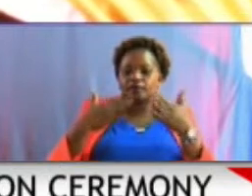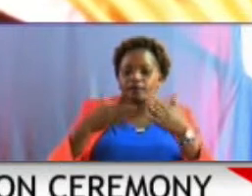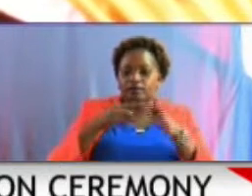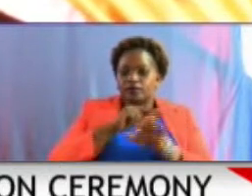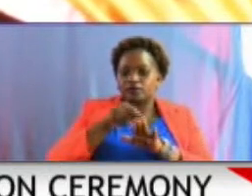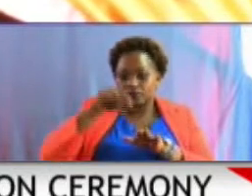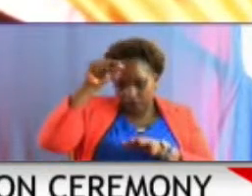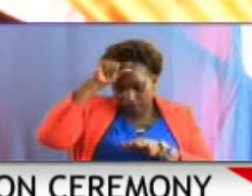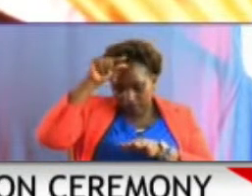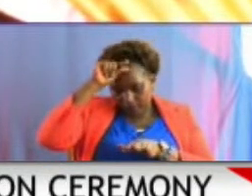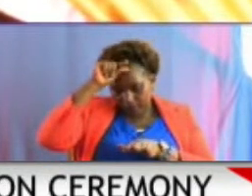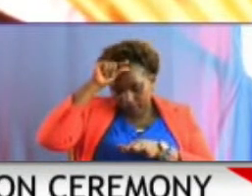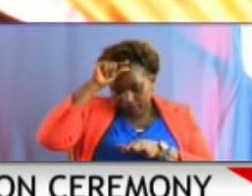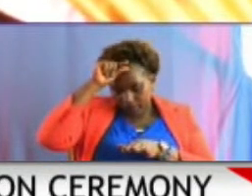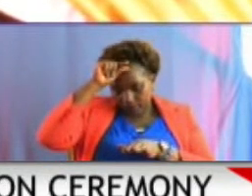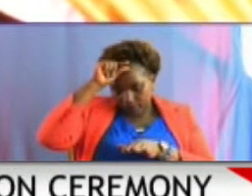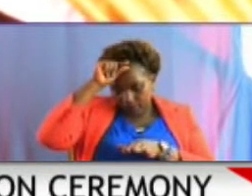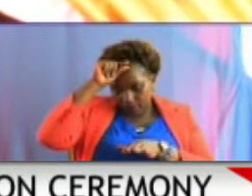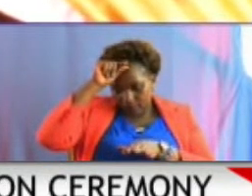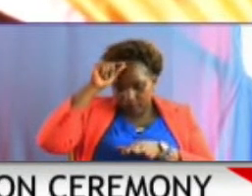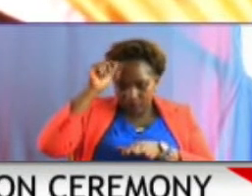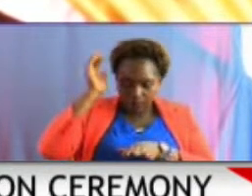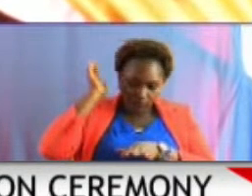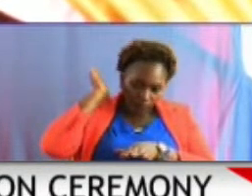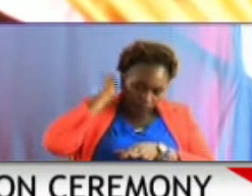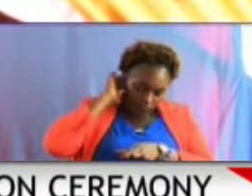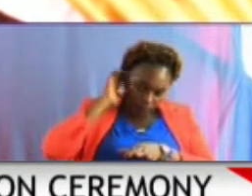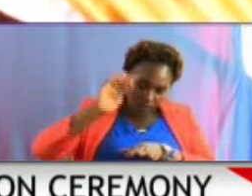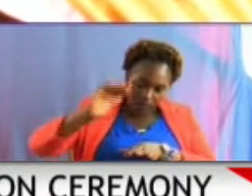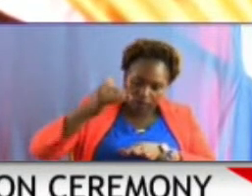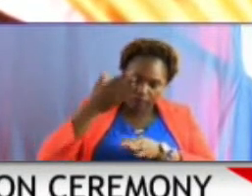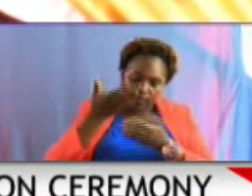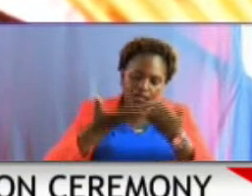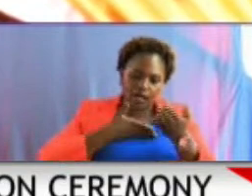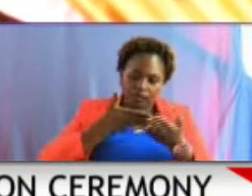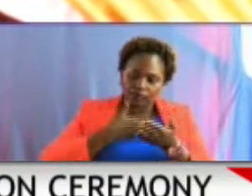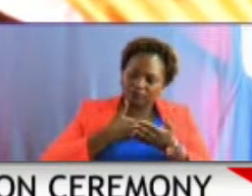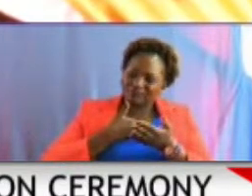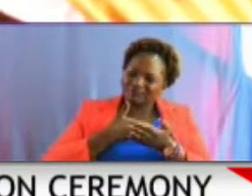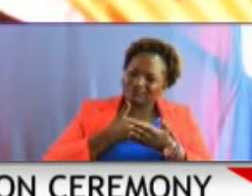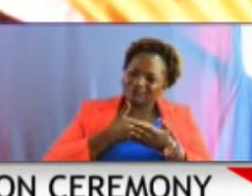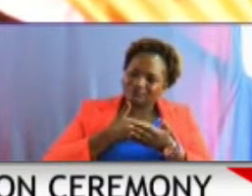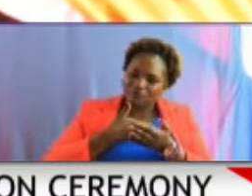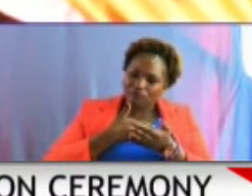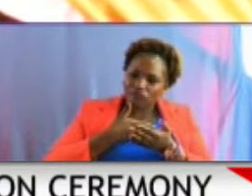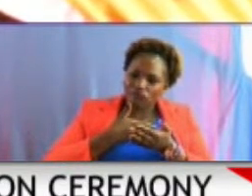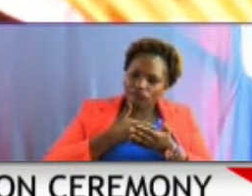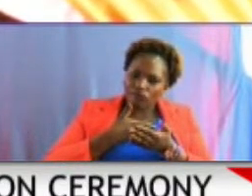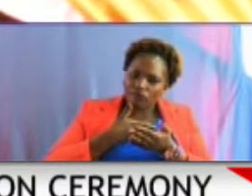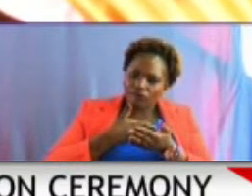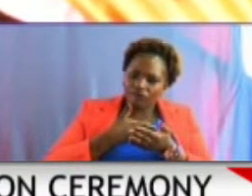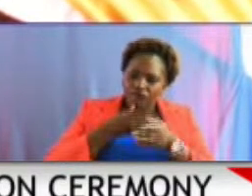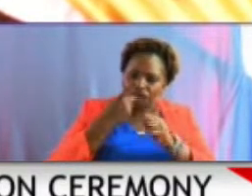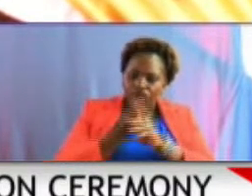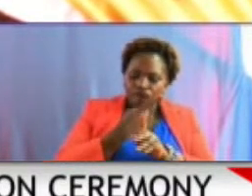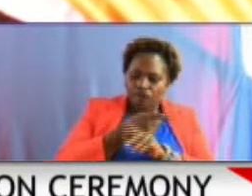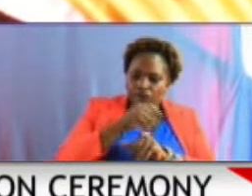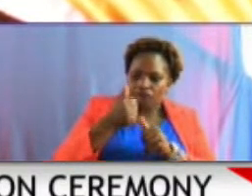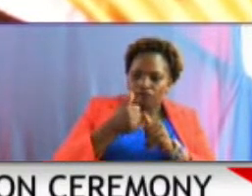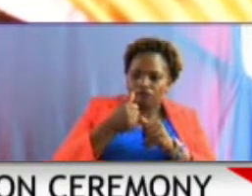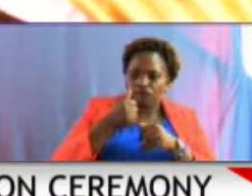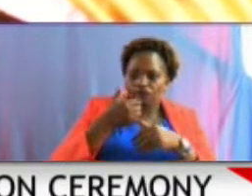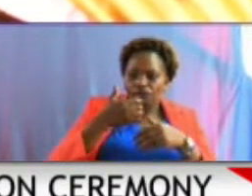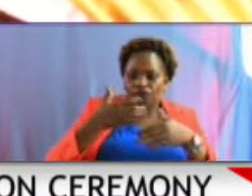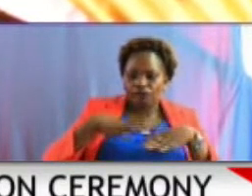national government, Murang'A County Council government, and other